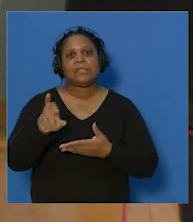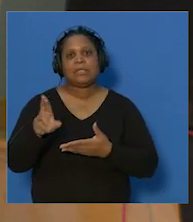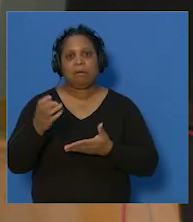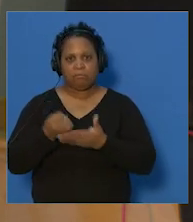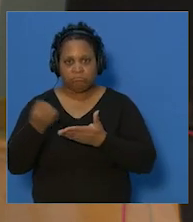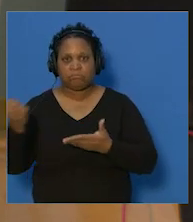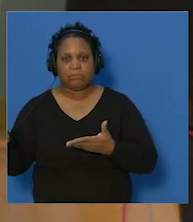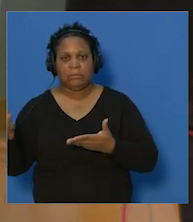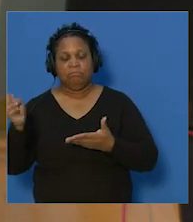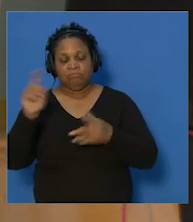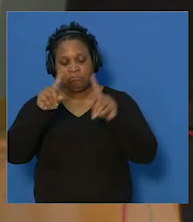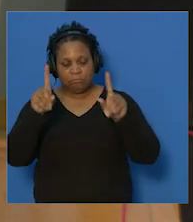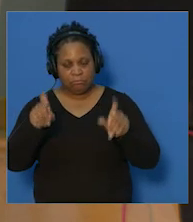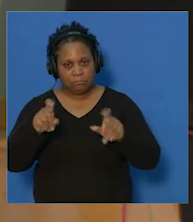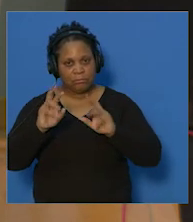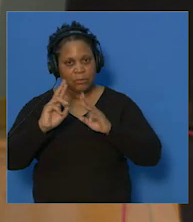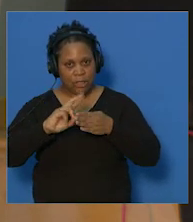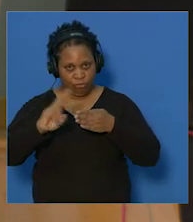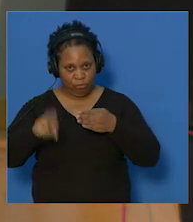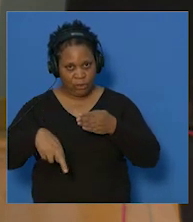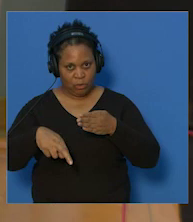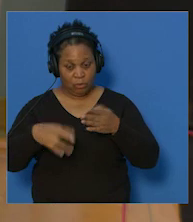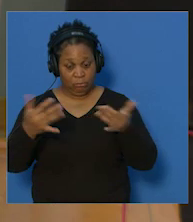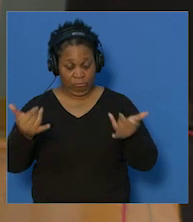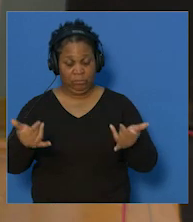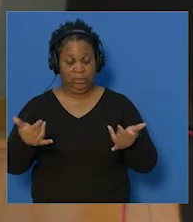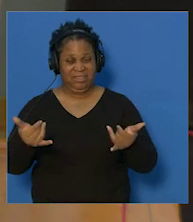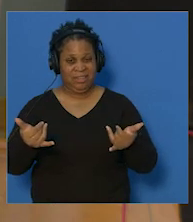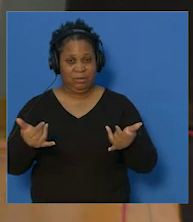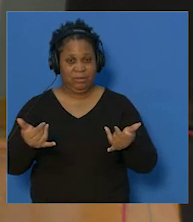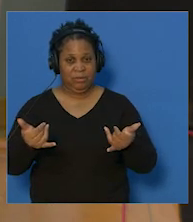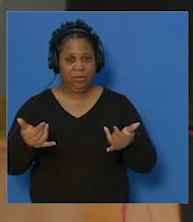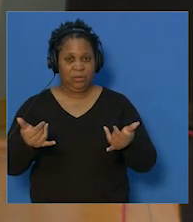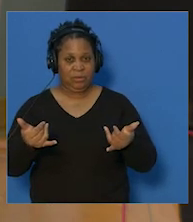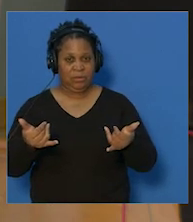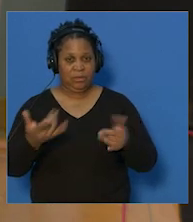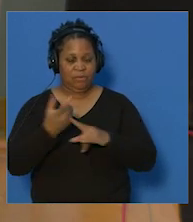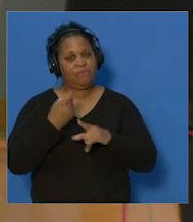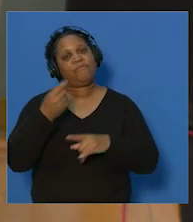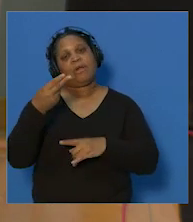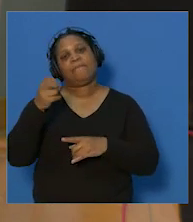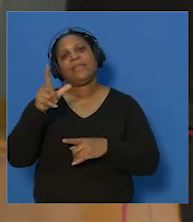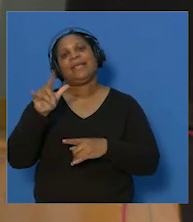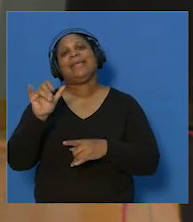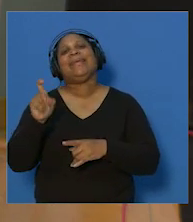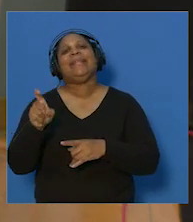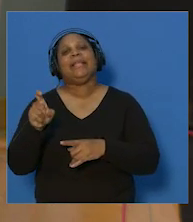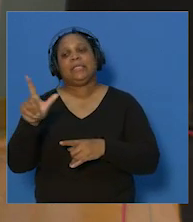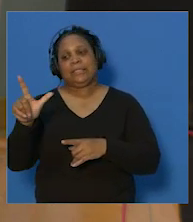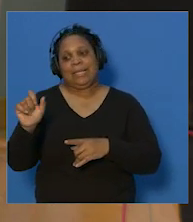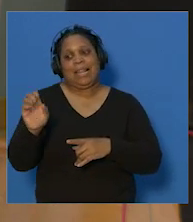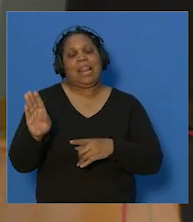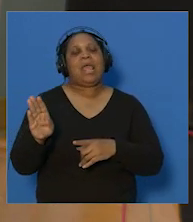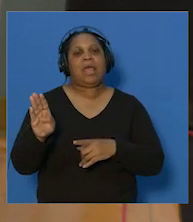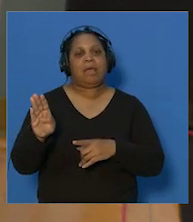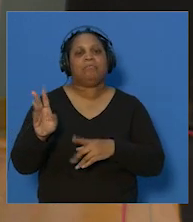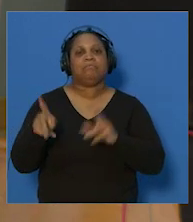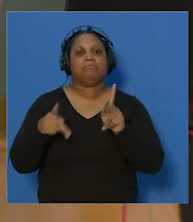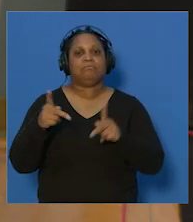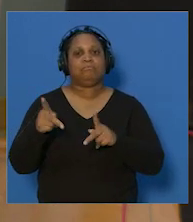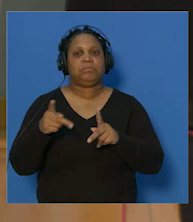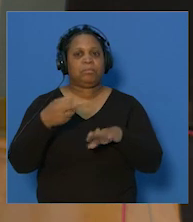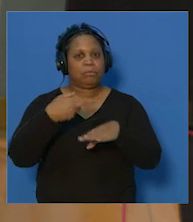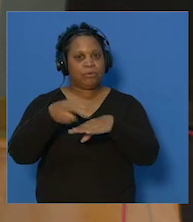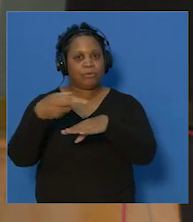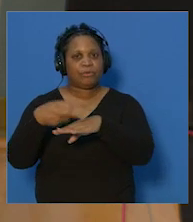results are, at this point, from the Helix lab, the persons that were making the